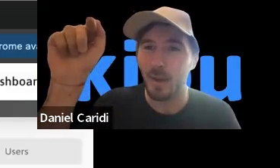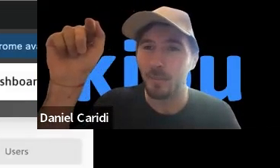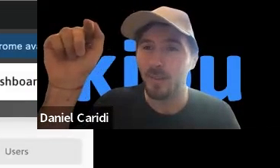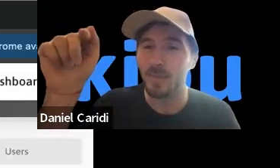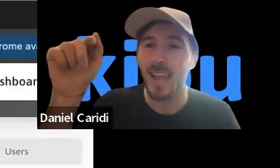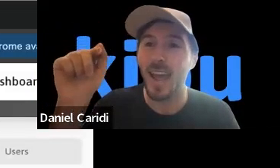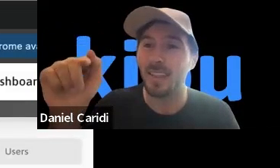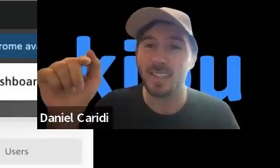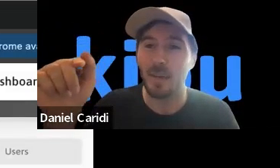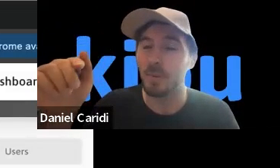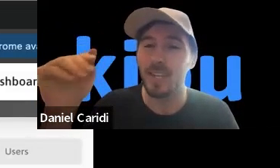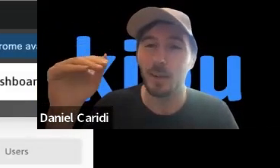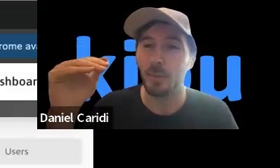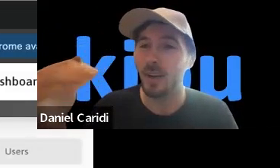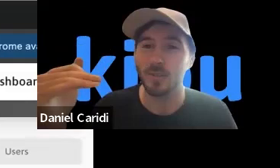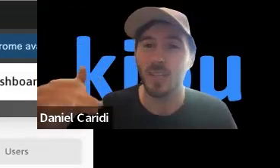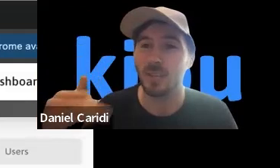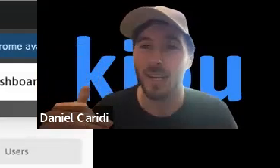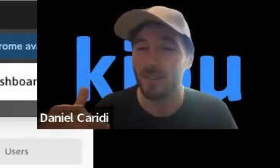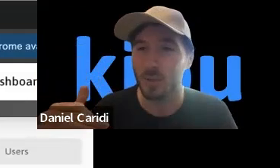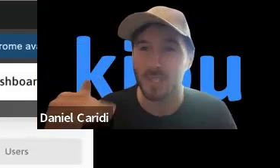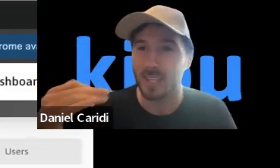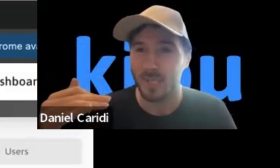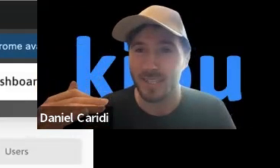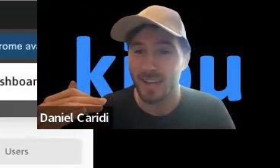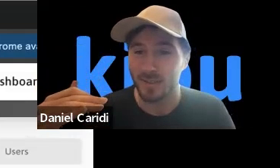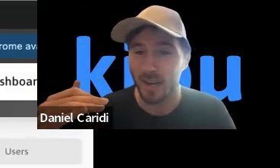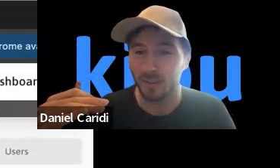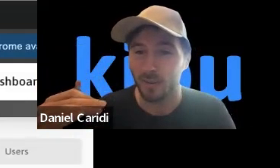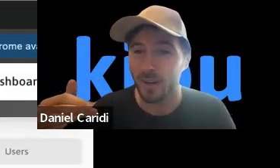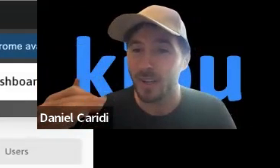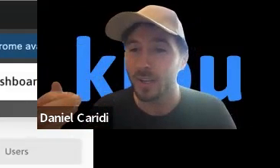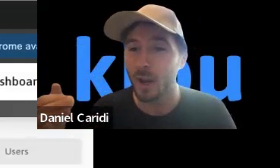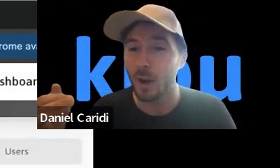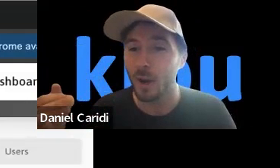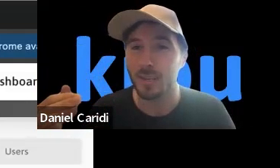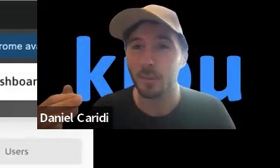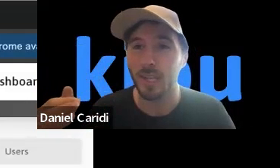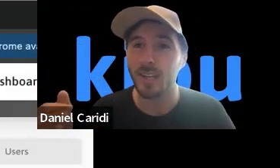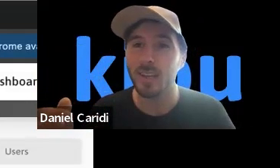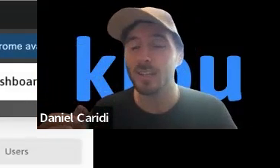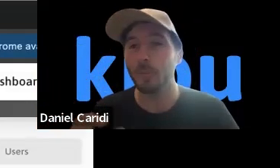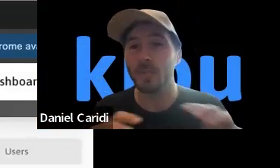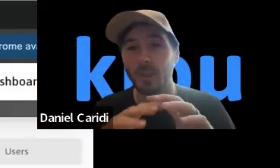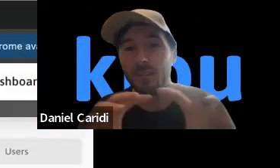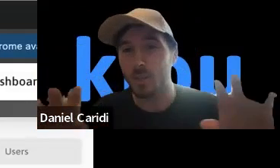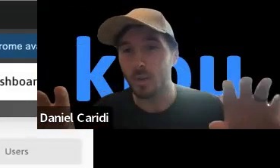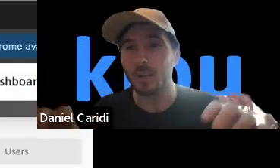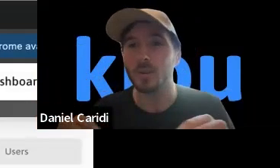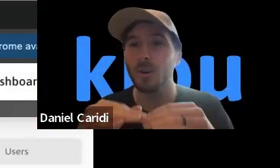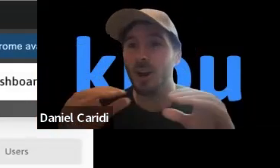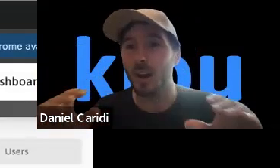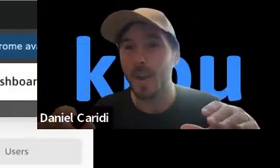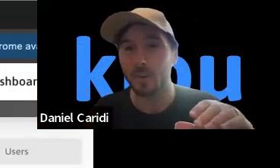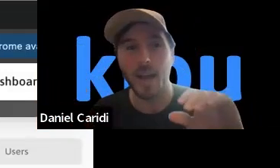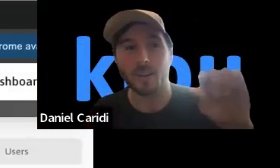the admin above them saying, hey, the staff member didn't complete notes for these 3 individuals that there was an attendance record for. Go make sure it's complete. So between the visual